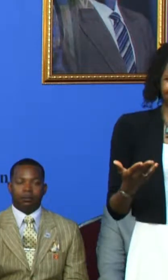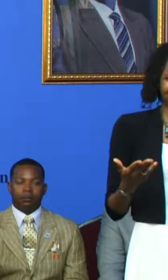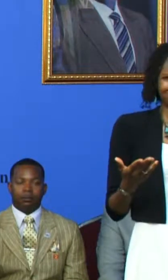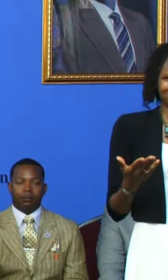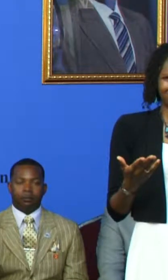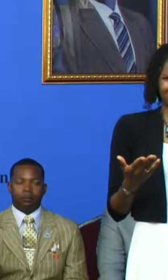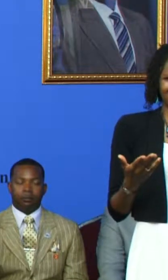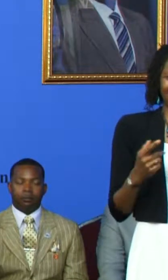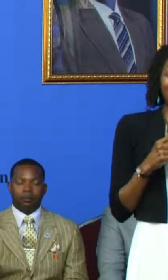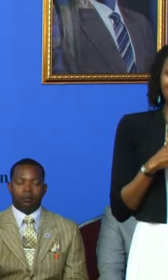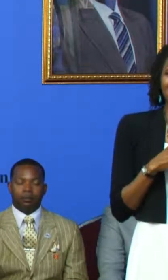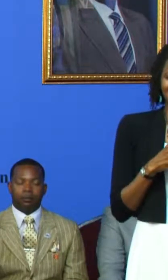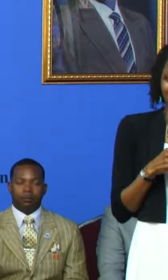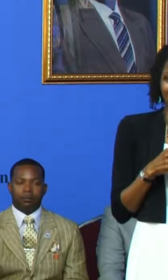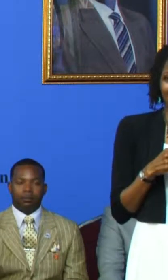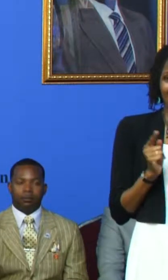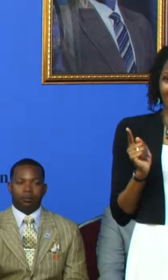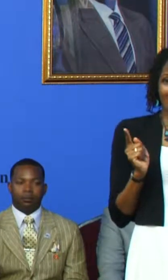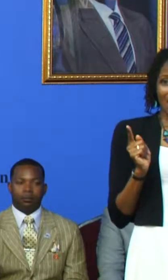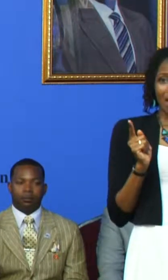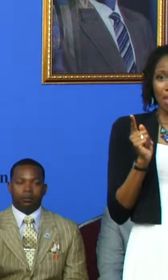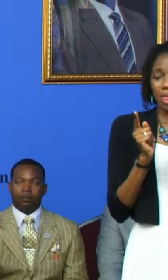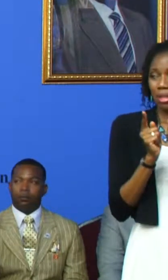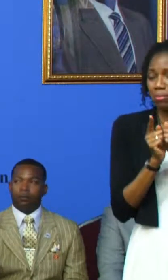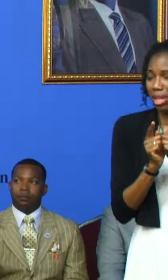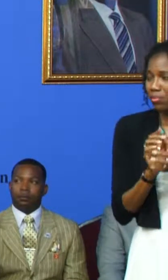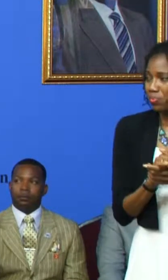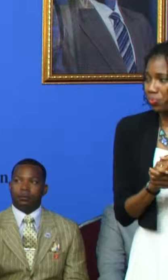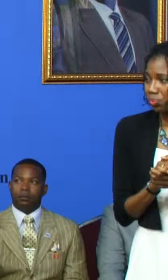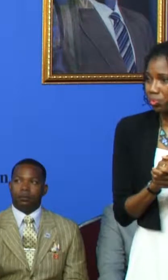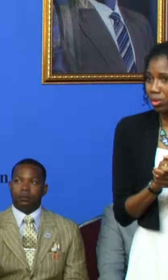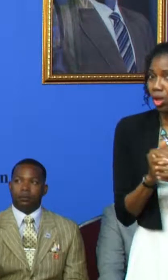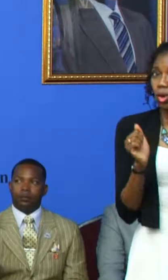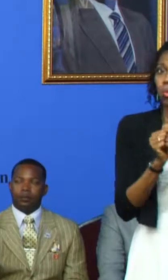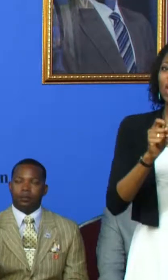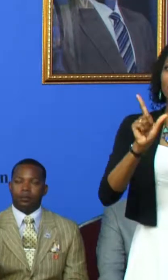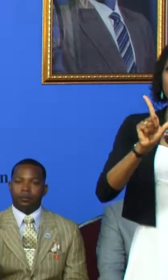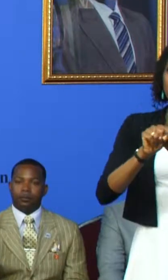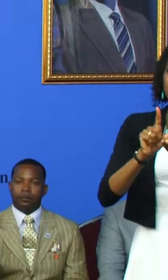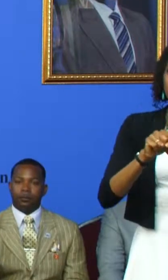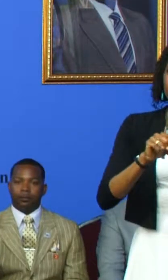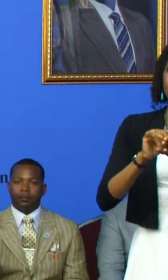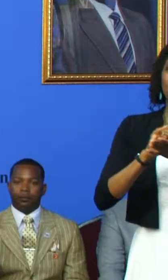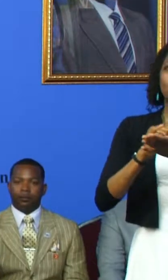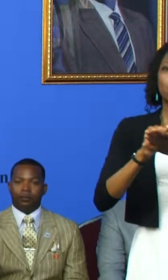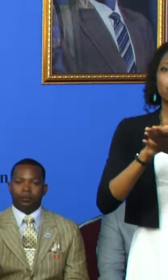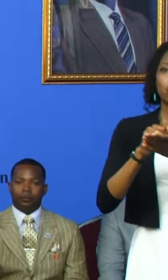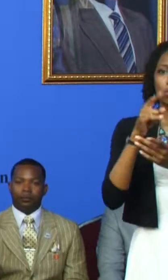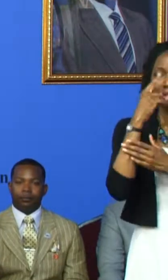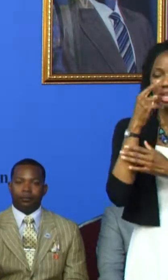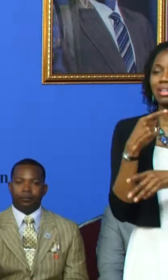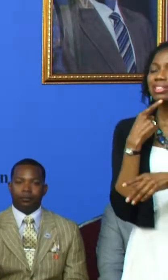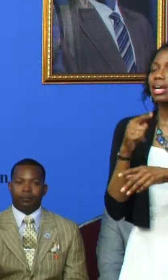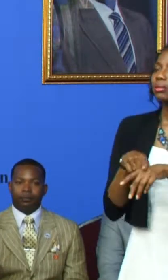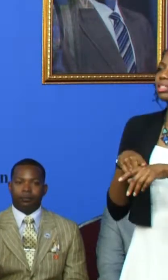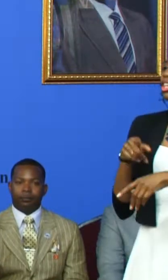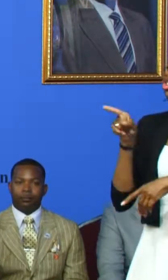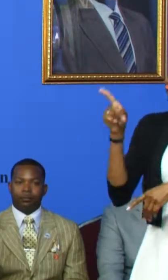And he met, said it recorded, with the New York Times that he'd been calling fake news.